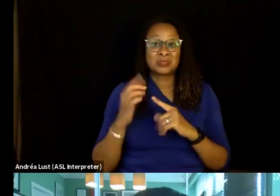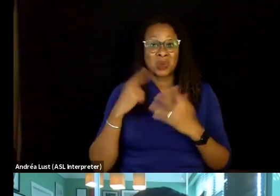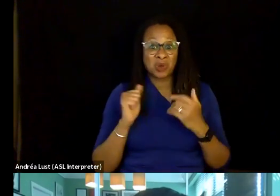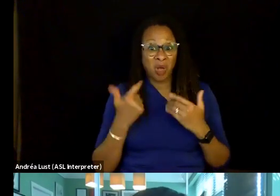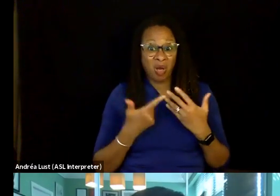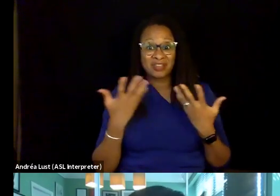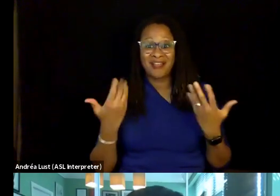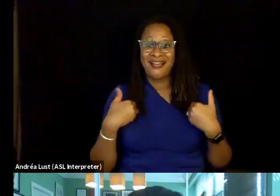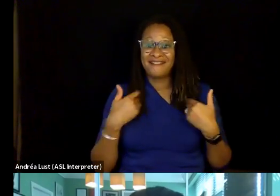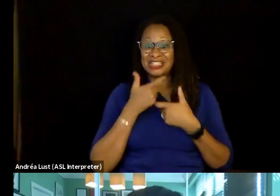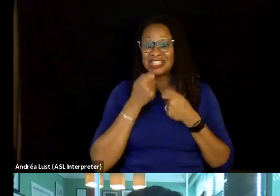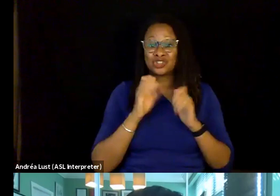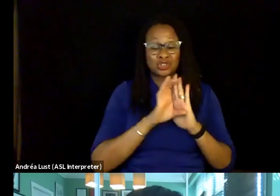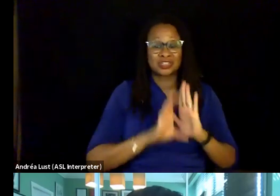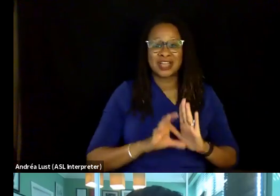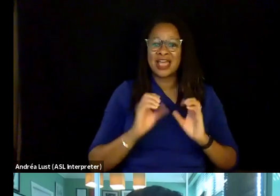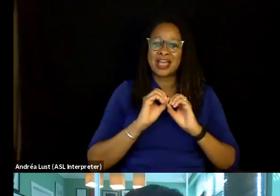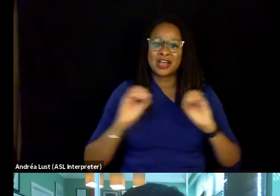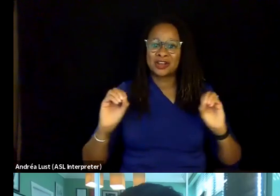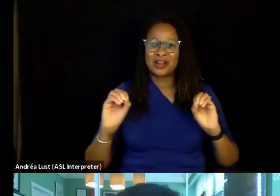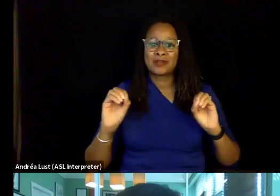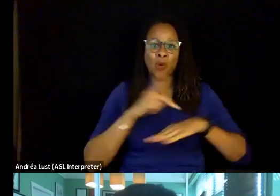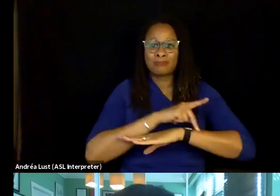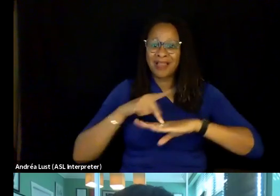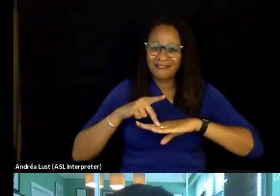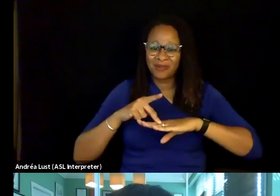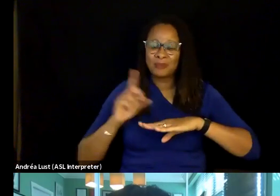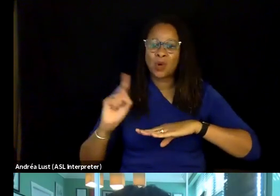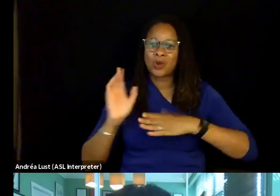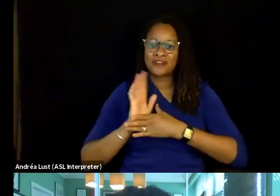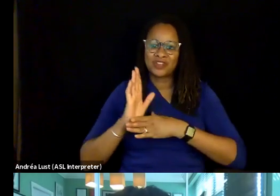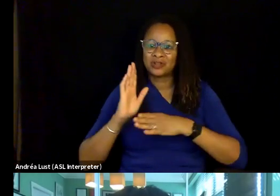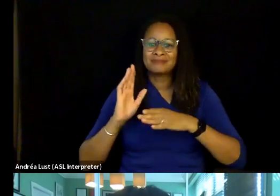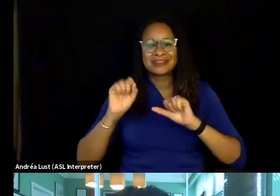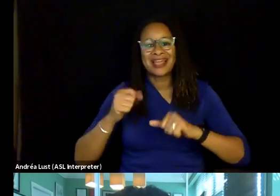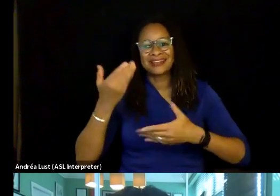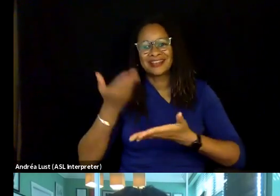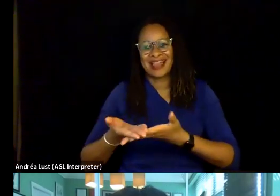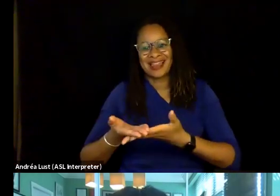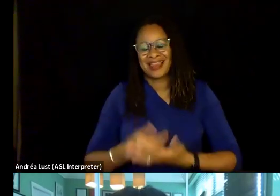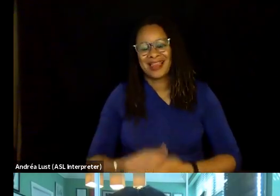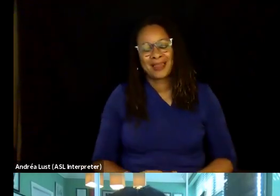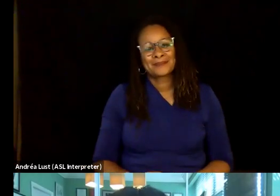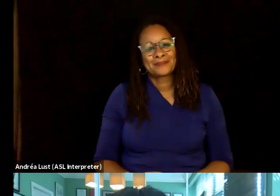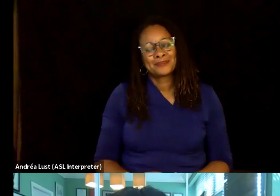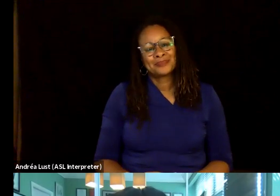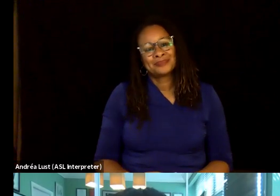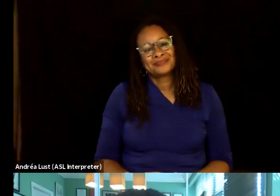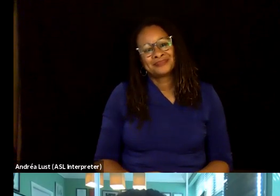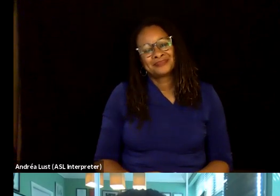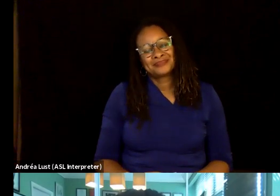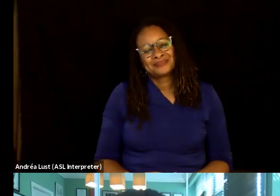is an interesting character and no platform where your film can land. Oh my